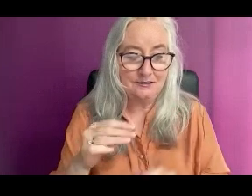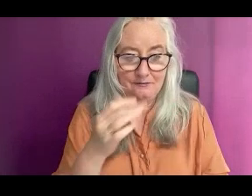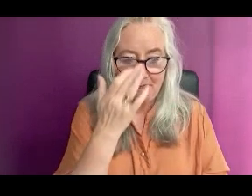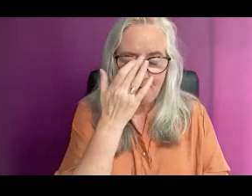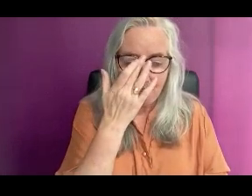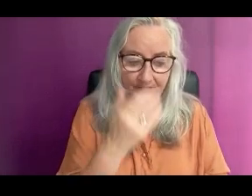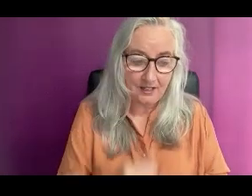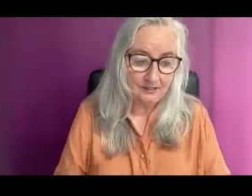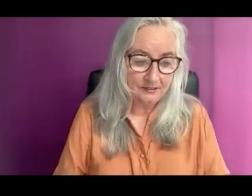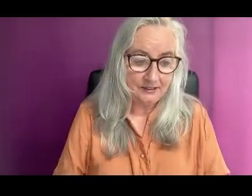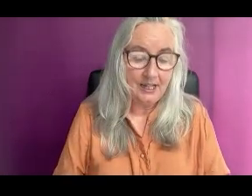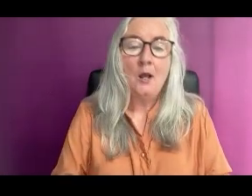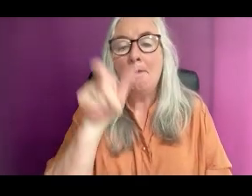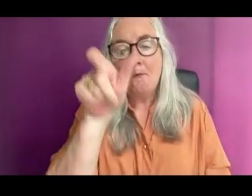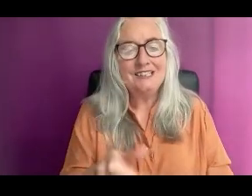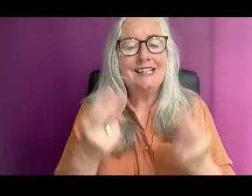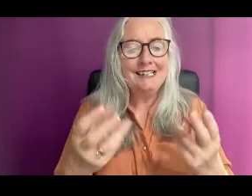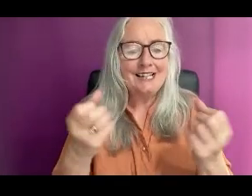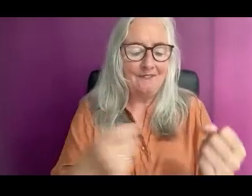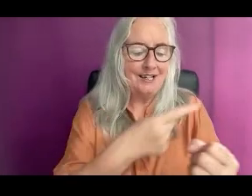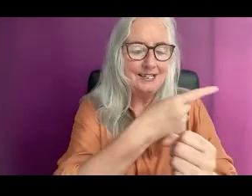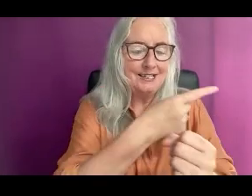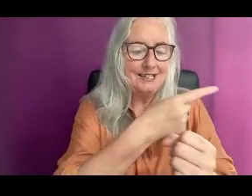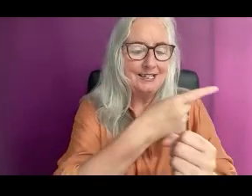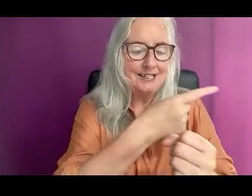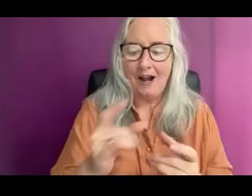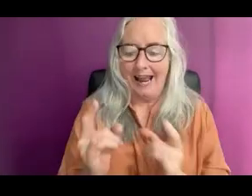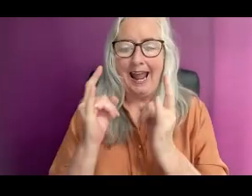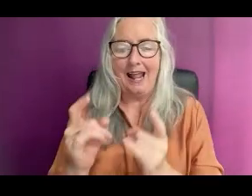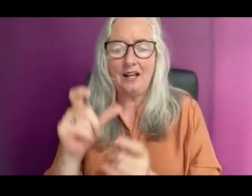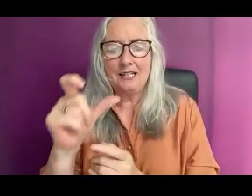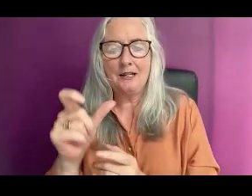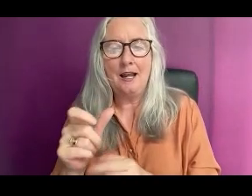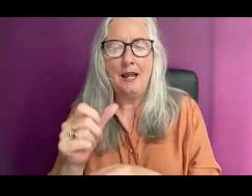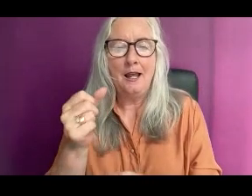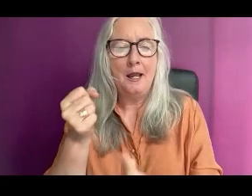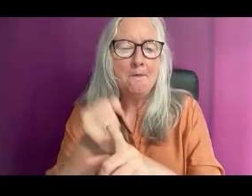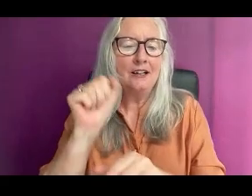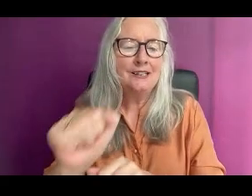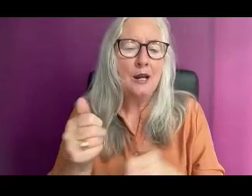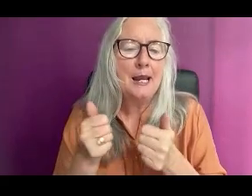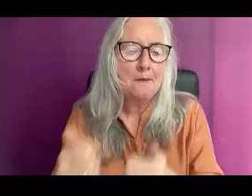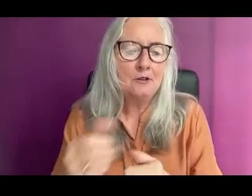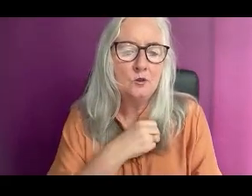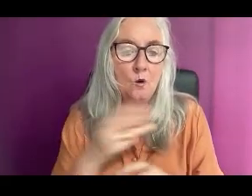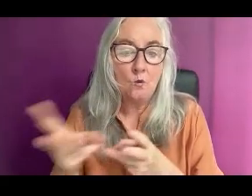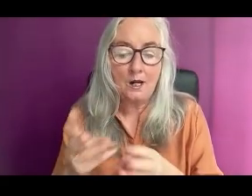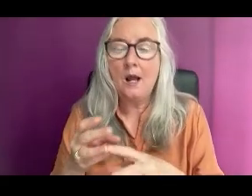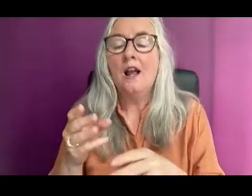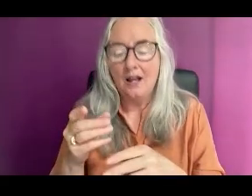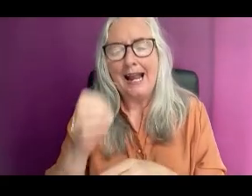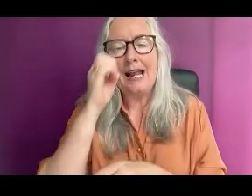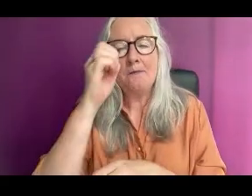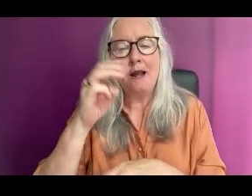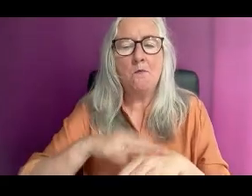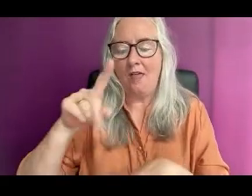Person will need to have a disability or health condition that impacts their ability to work, and that must last for longer, or expected to last longer